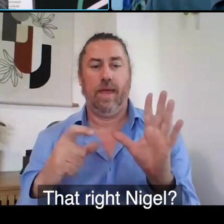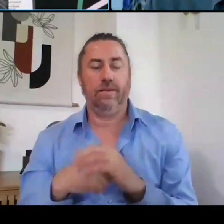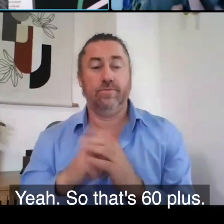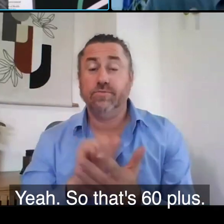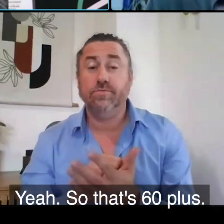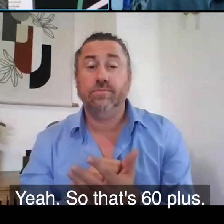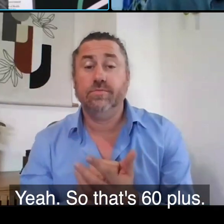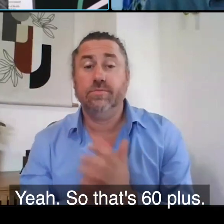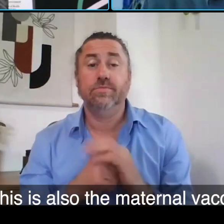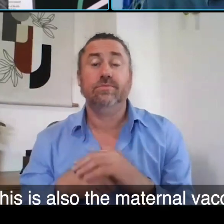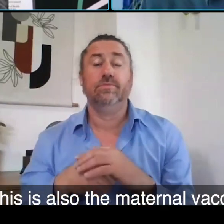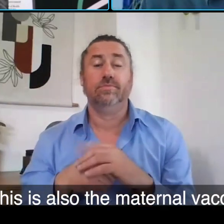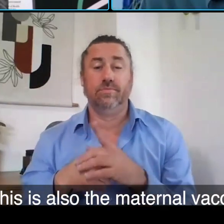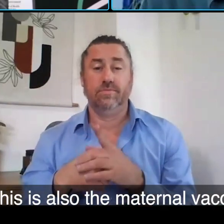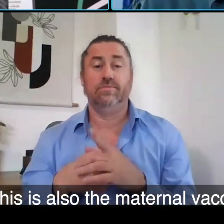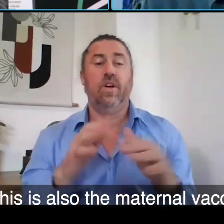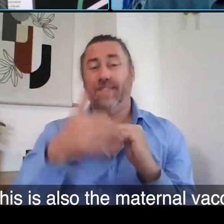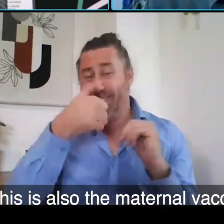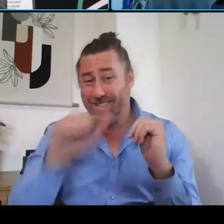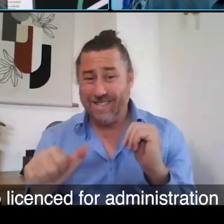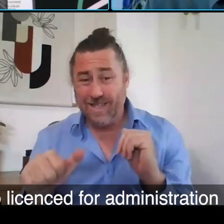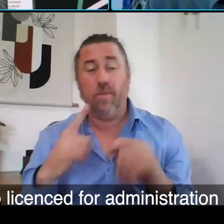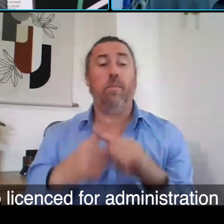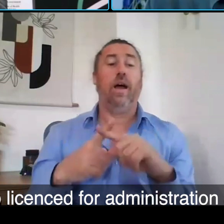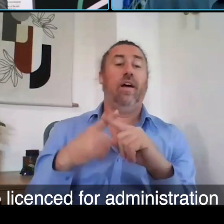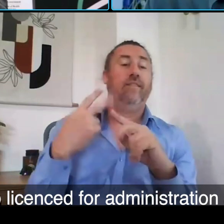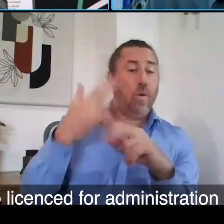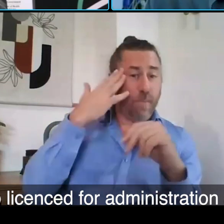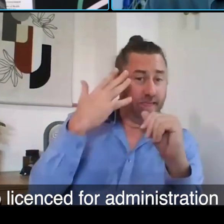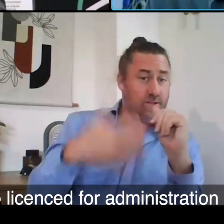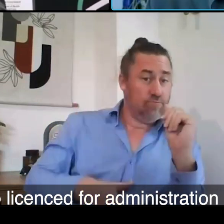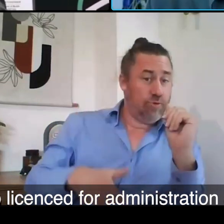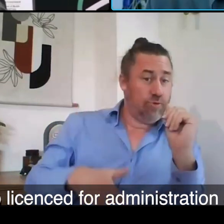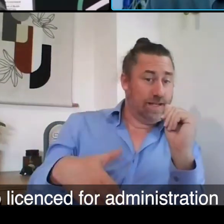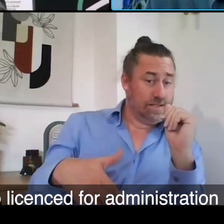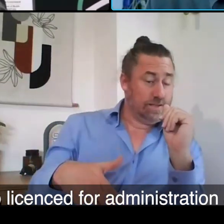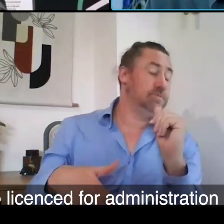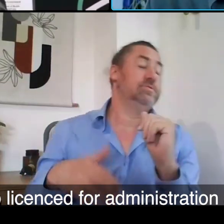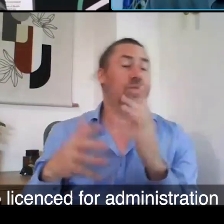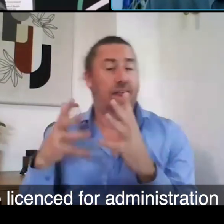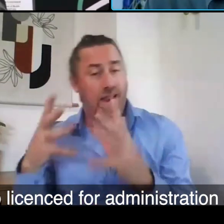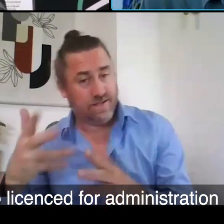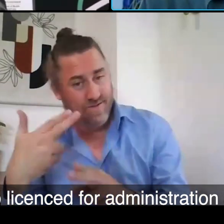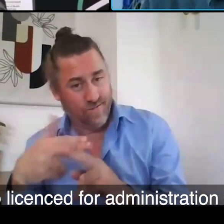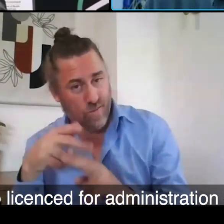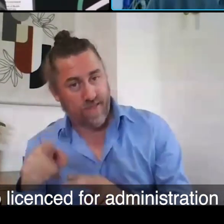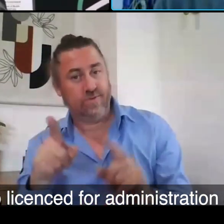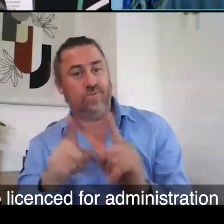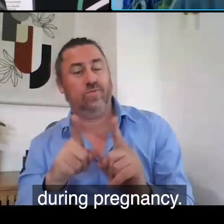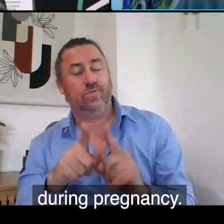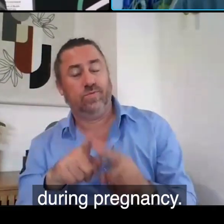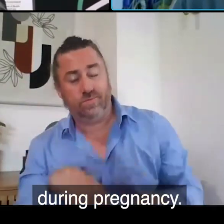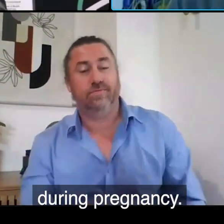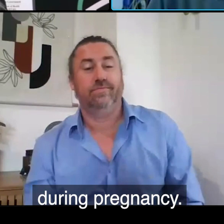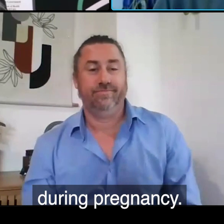Anything else to? Yeah, so that's 60 plus, but this is also the maternal vaccine. So it is also licensed for administration,